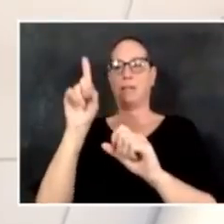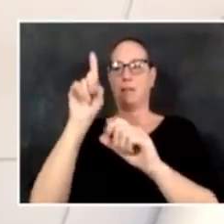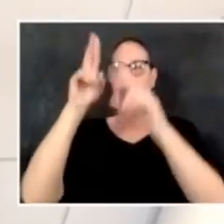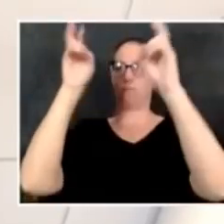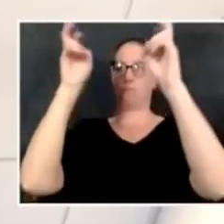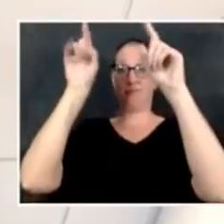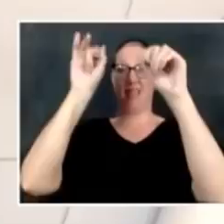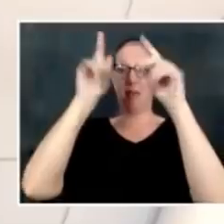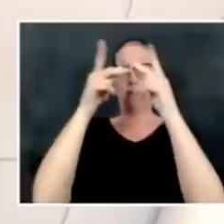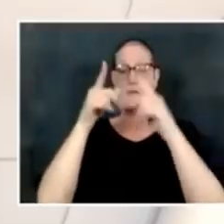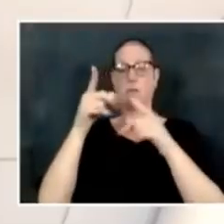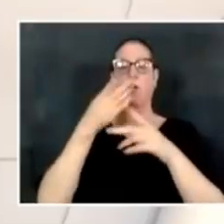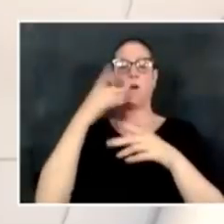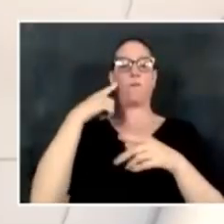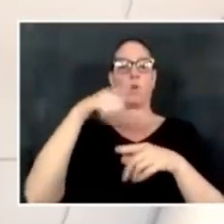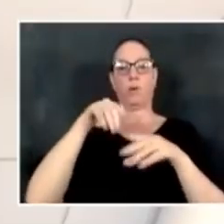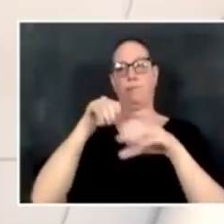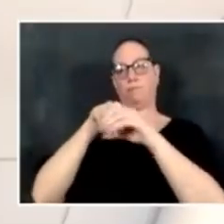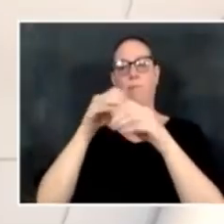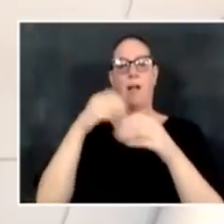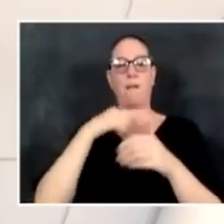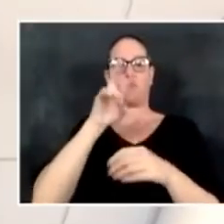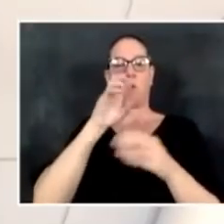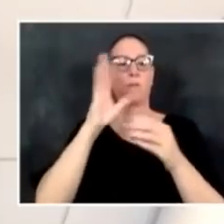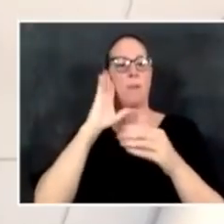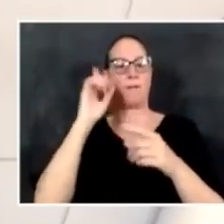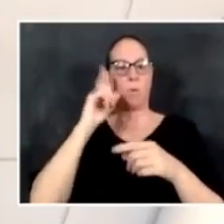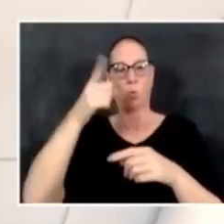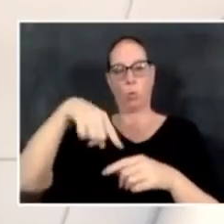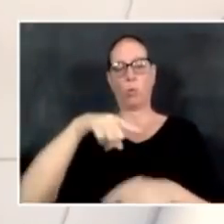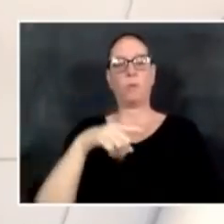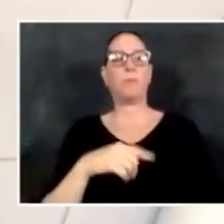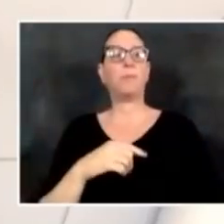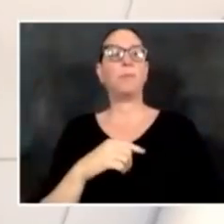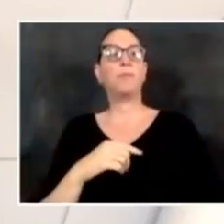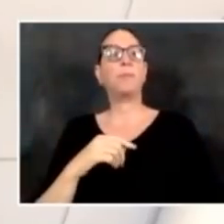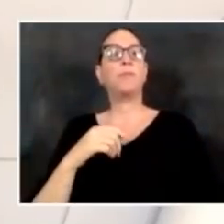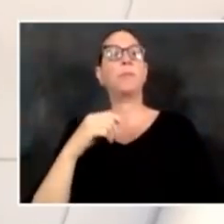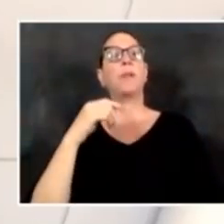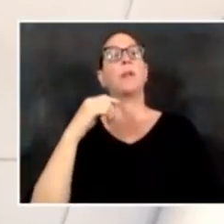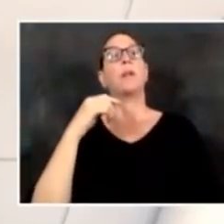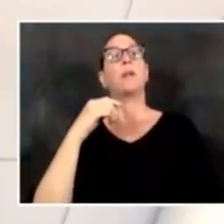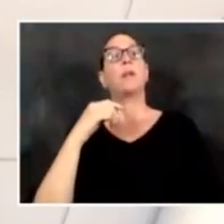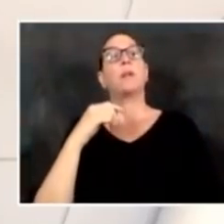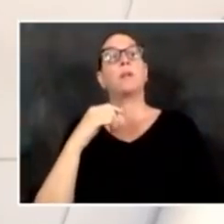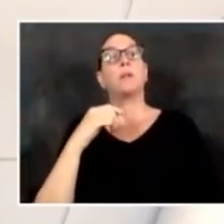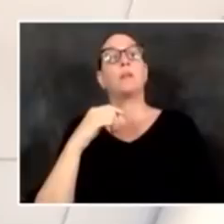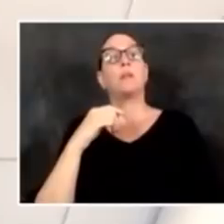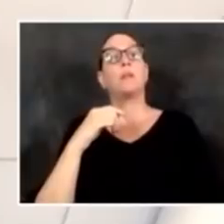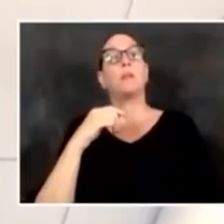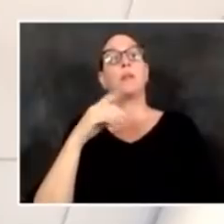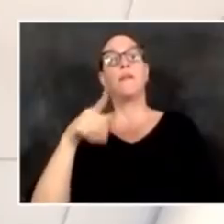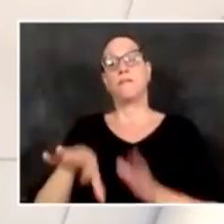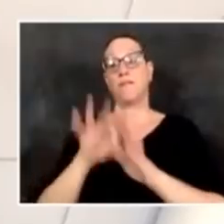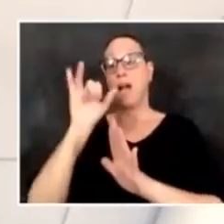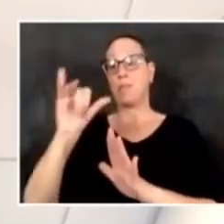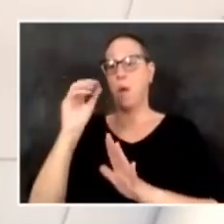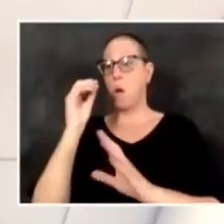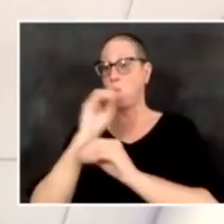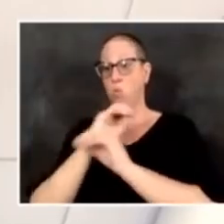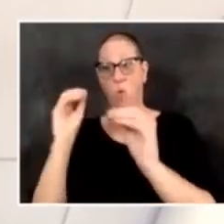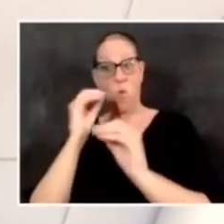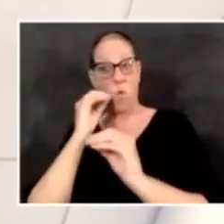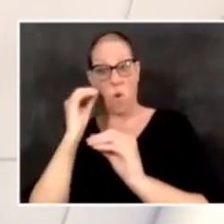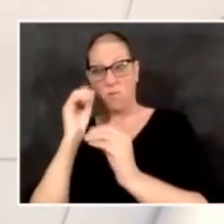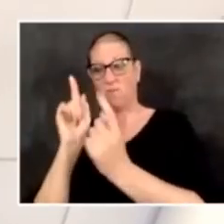in from the streets. It's a difficult process. It can take dozens, if not more, encounters to